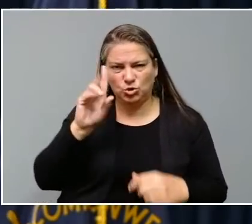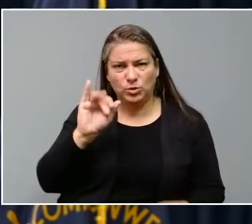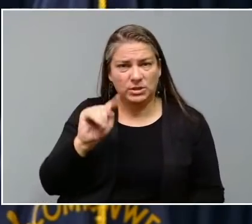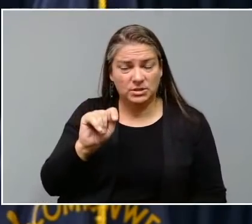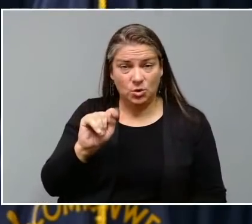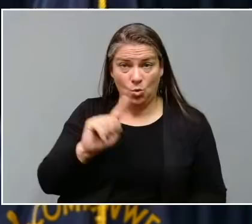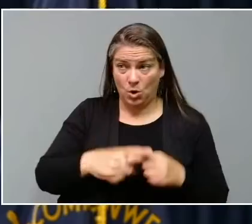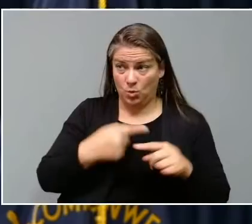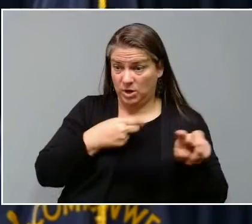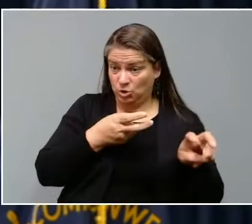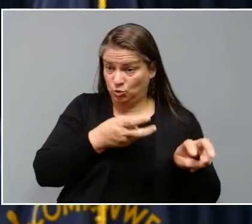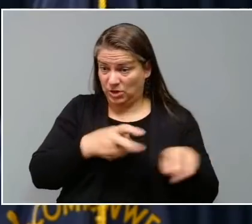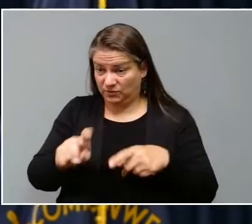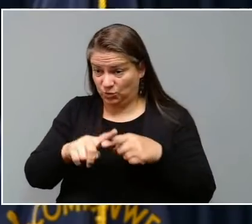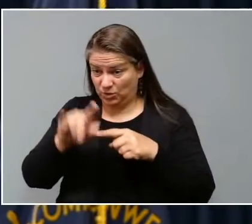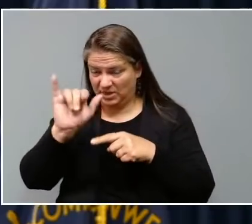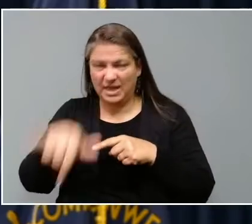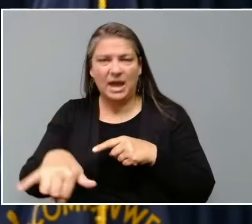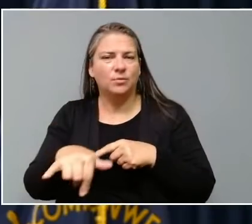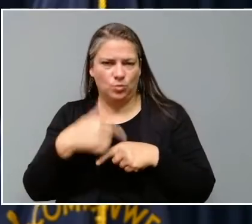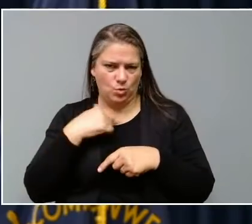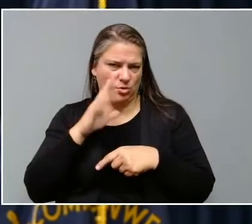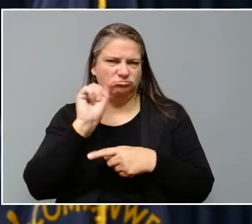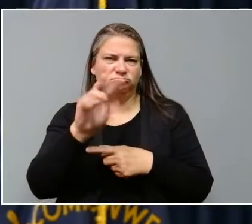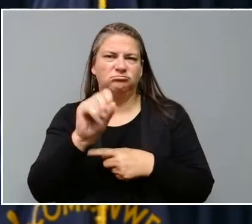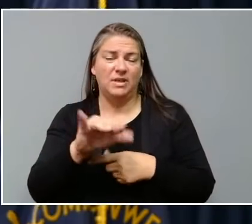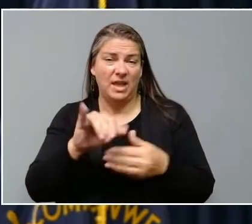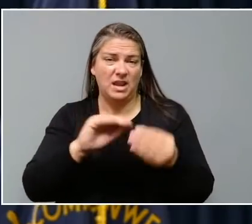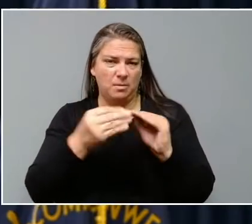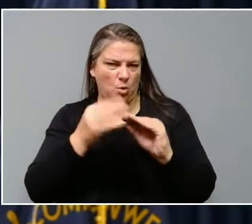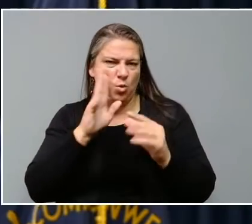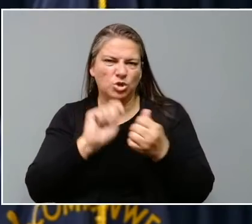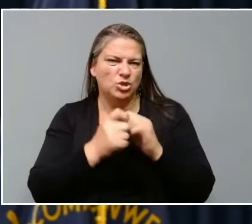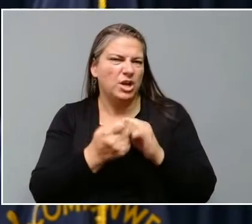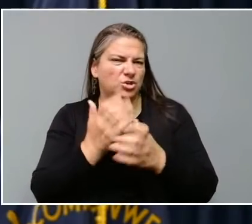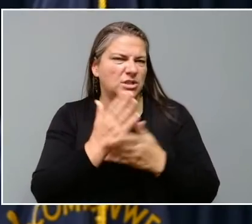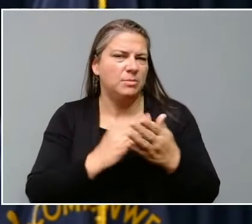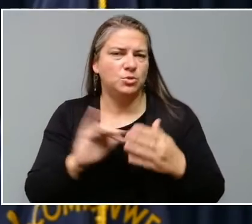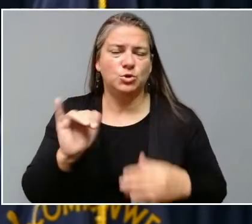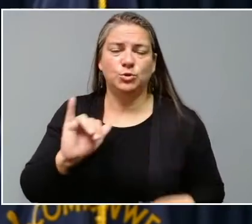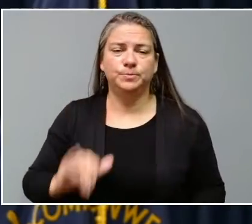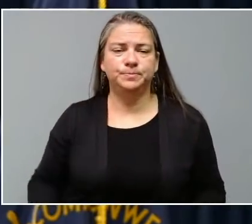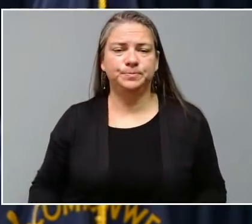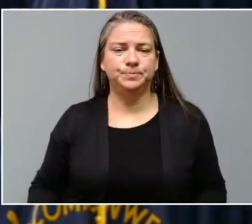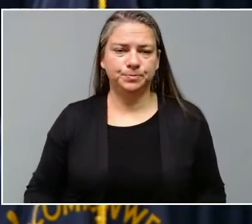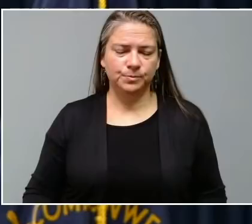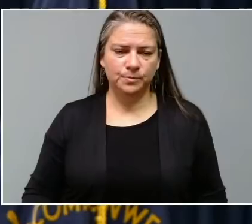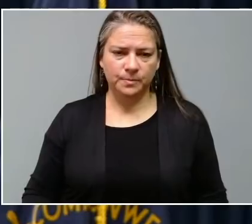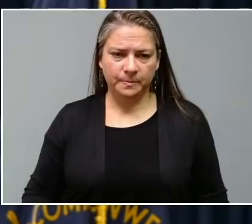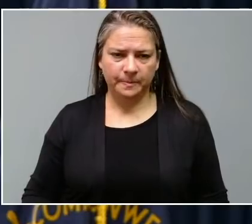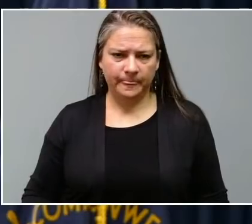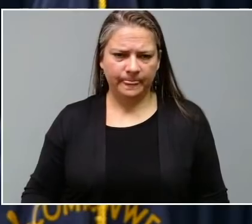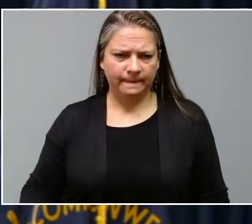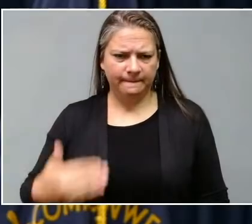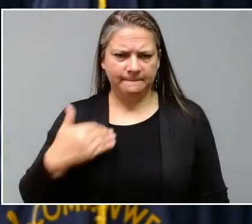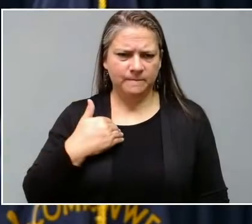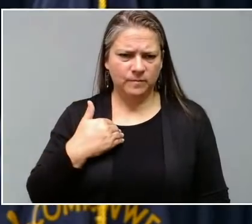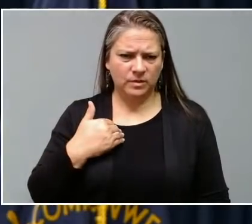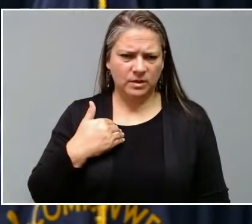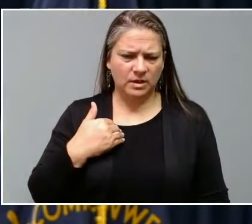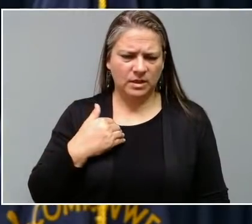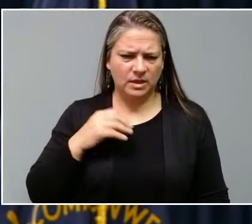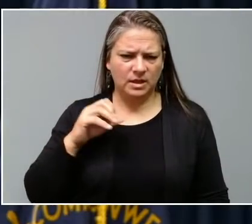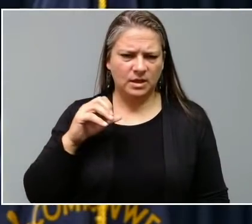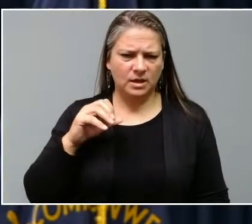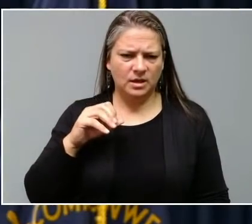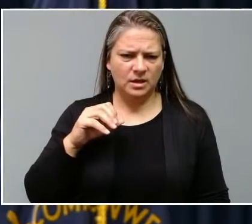do expect those numbers to change a little bit. Do you have the genomic sequencing graph? All right,